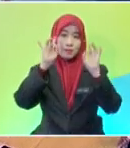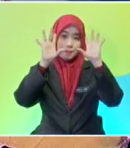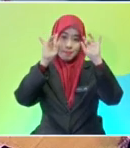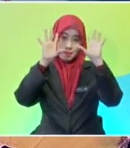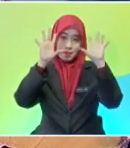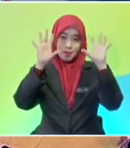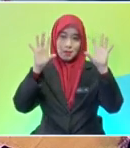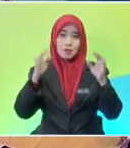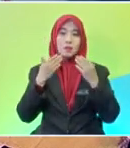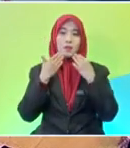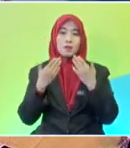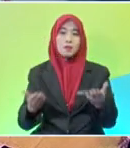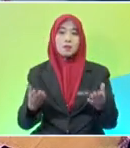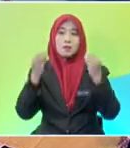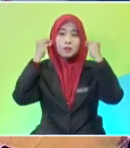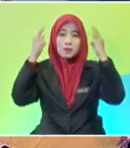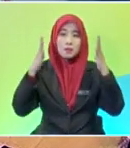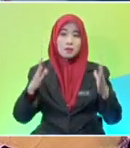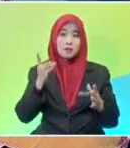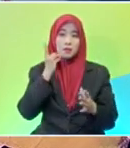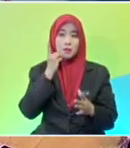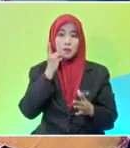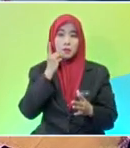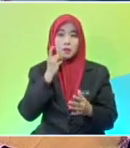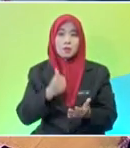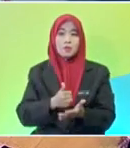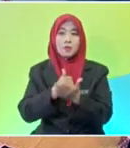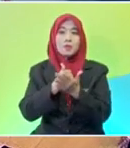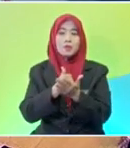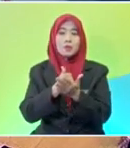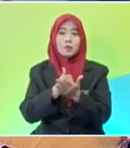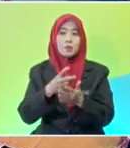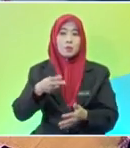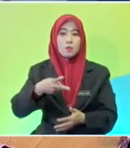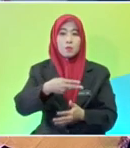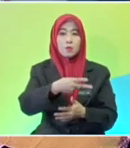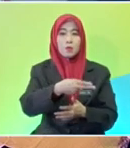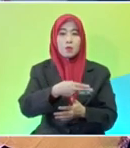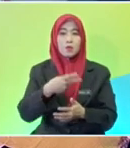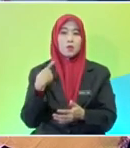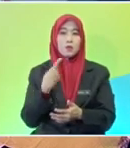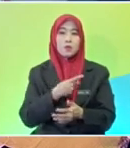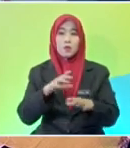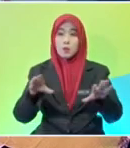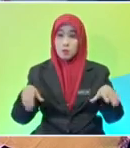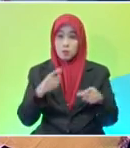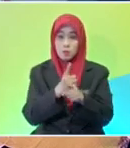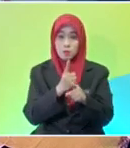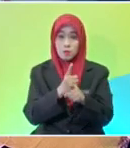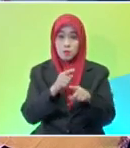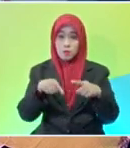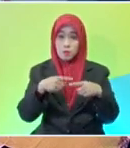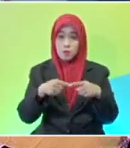3 stars. Thank you so much, teacher. Now, thank you so much for helping with me with the cutting, because we do have to be careful when using scissors,